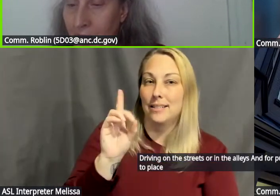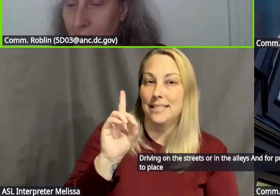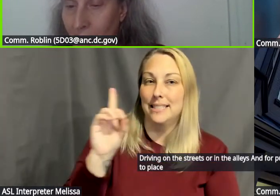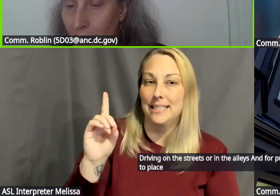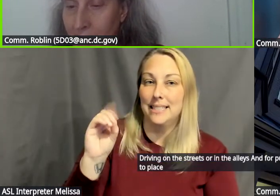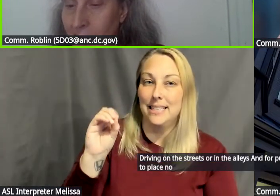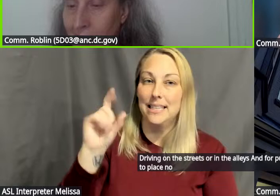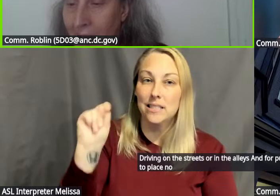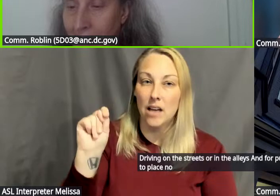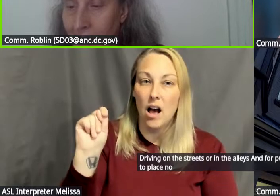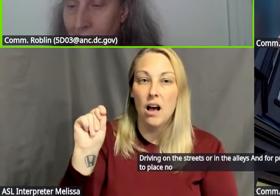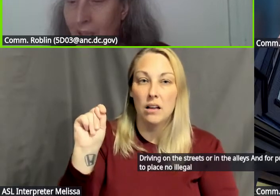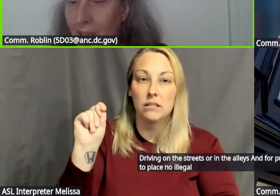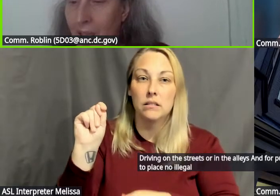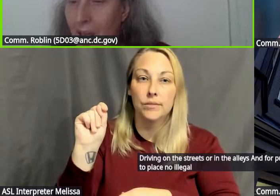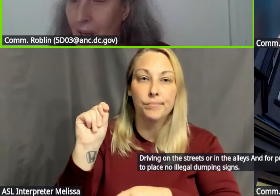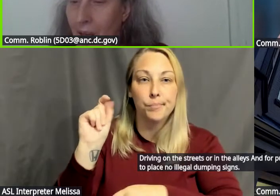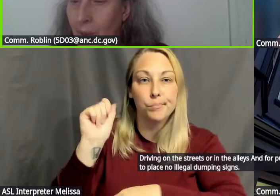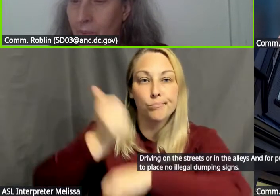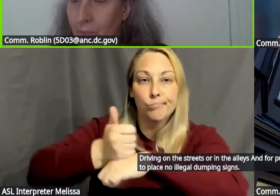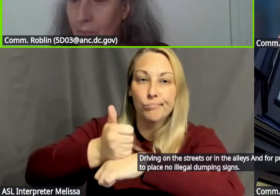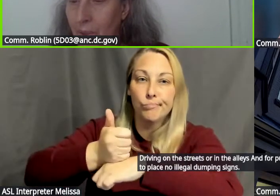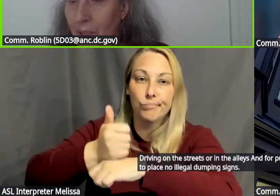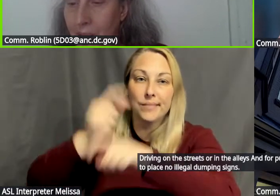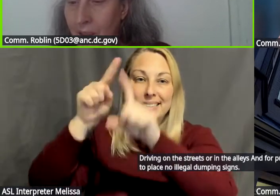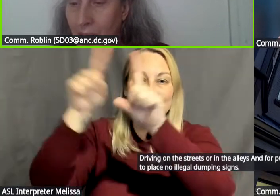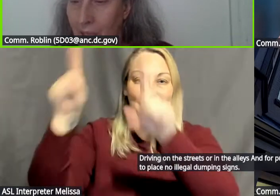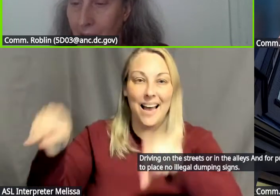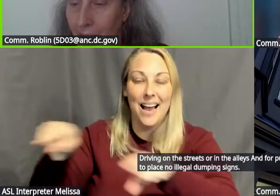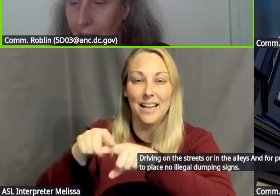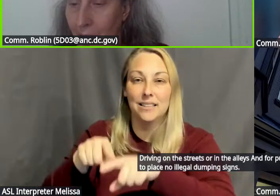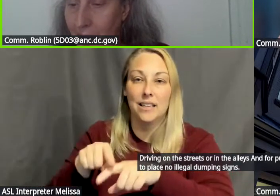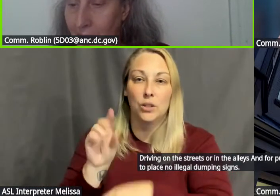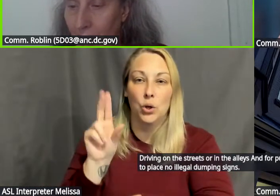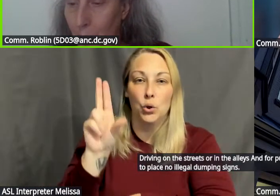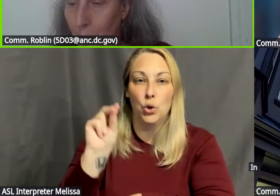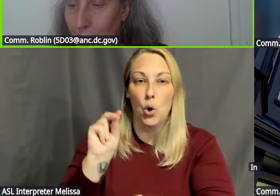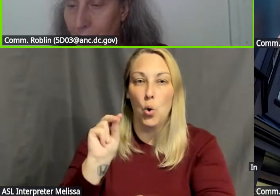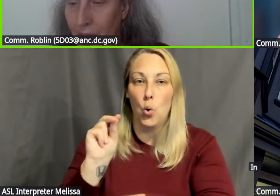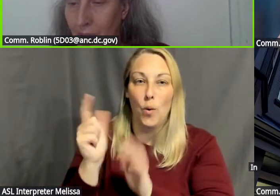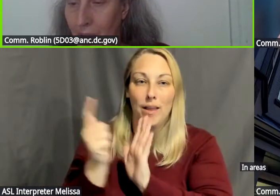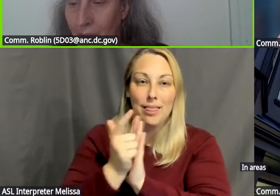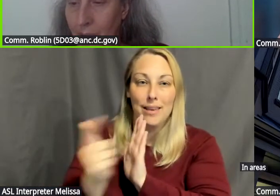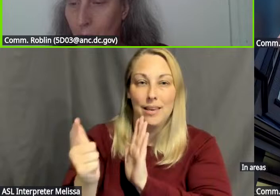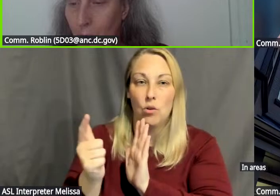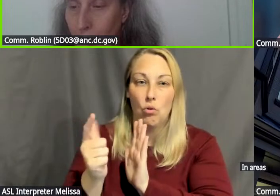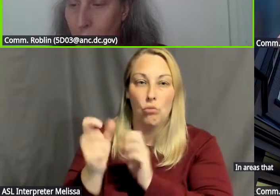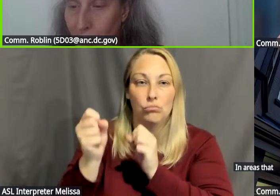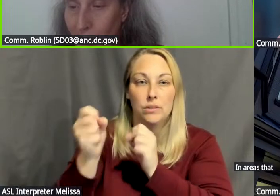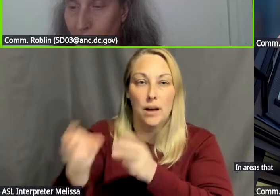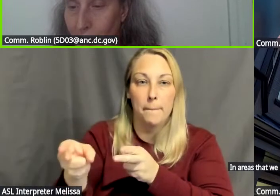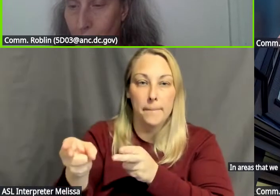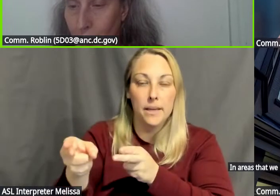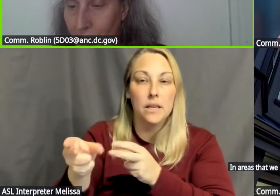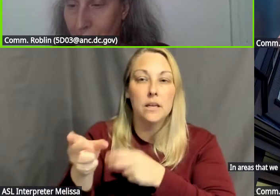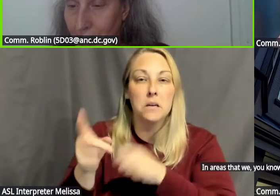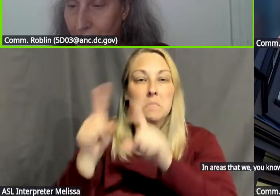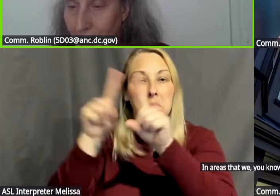illegal dumping signs in areas that we, choose